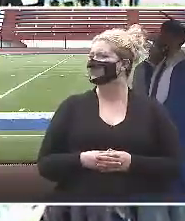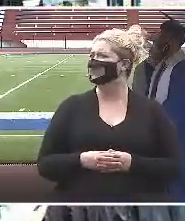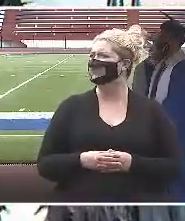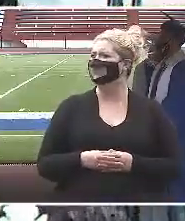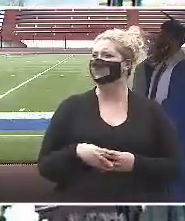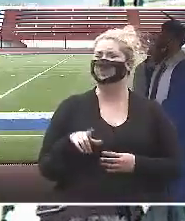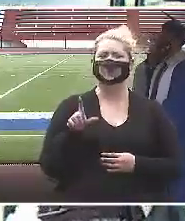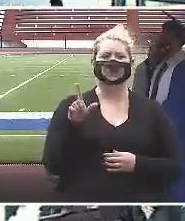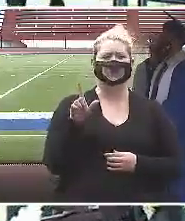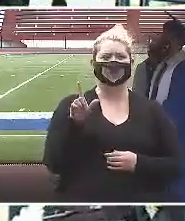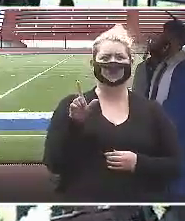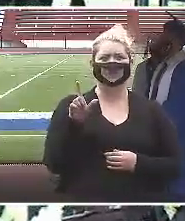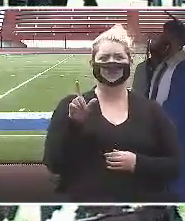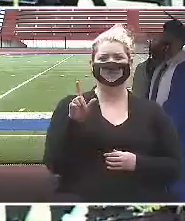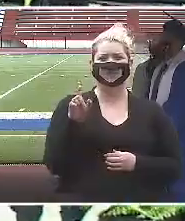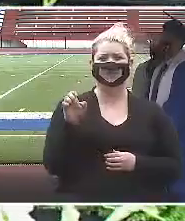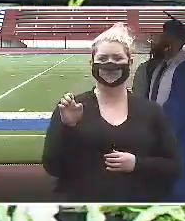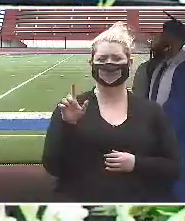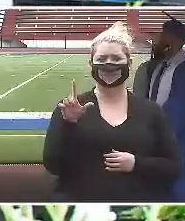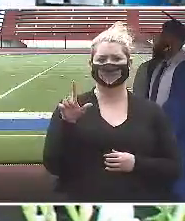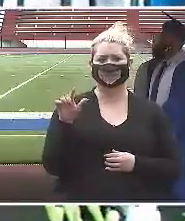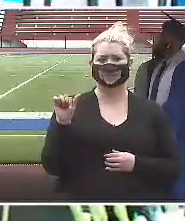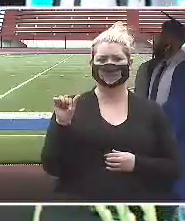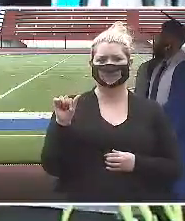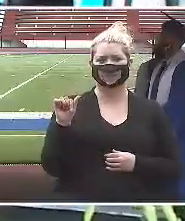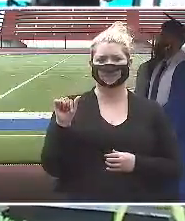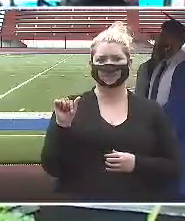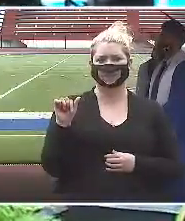Layla Collins.